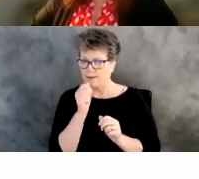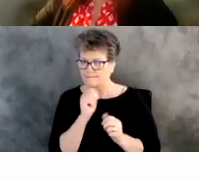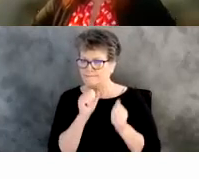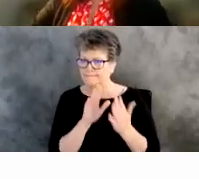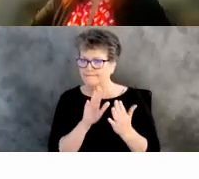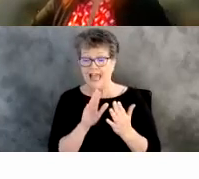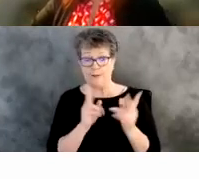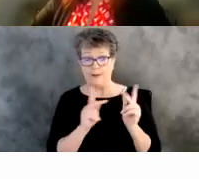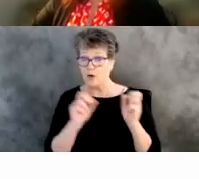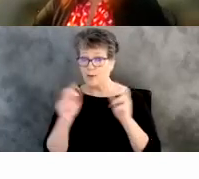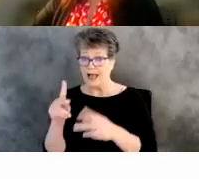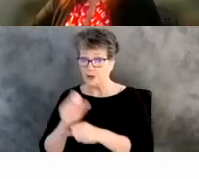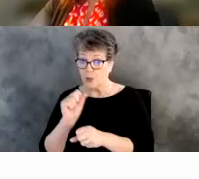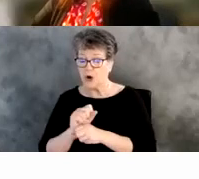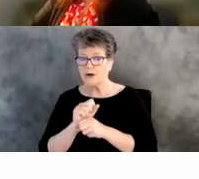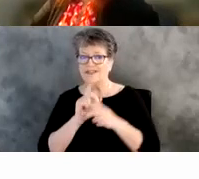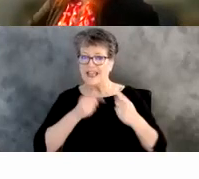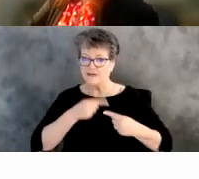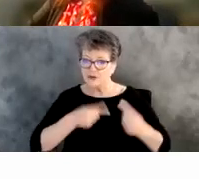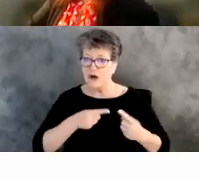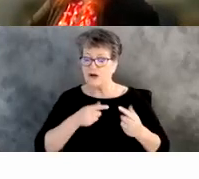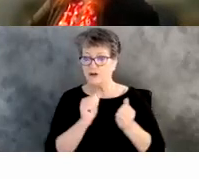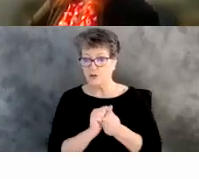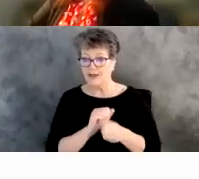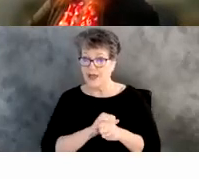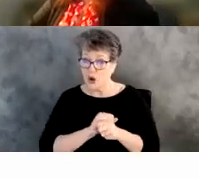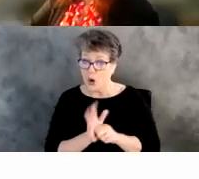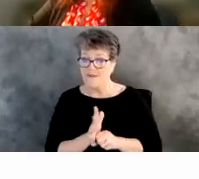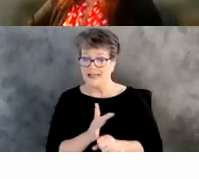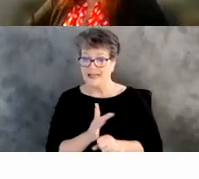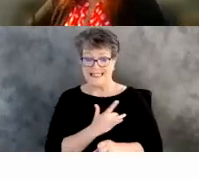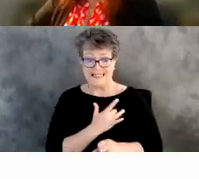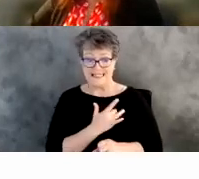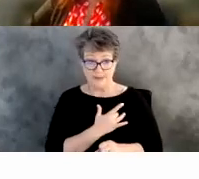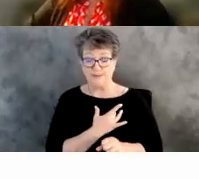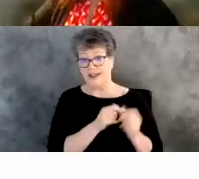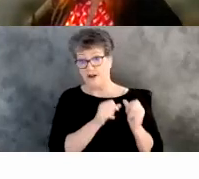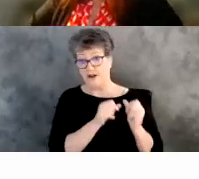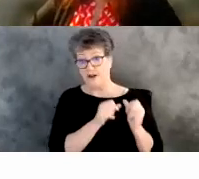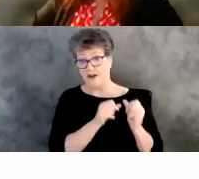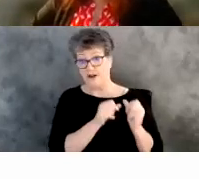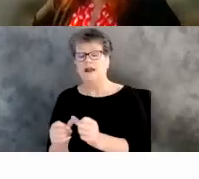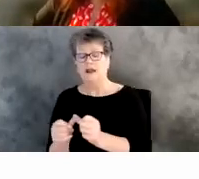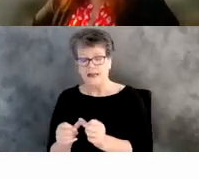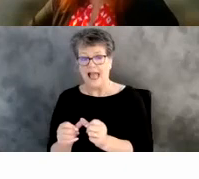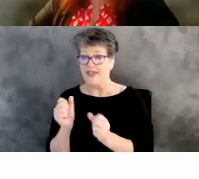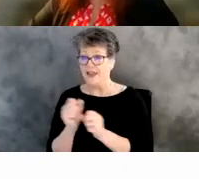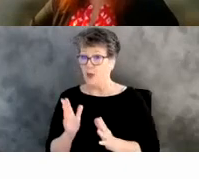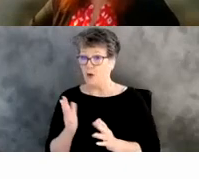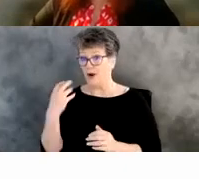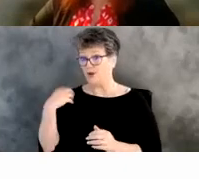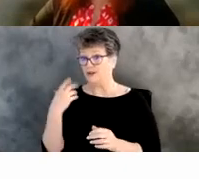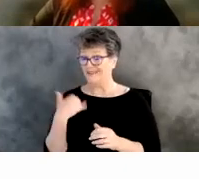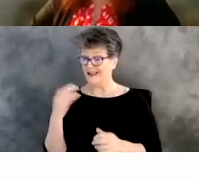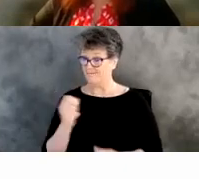go back to work who have struggled with long haul COVID, or even who have COVID currently, employers such as myself are